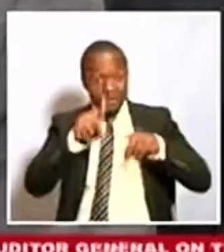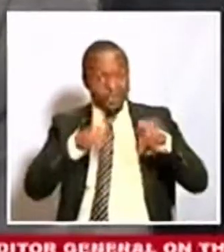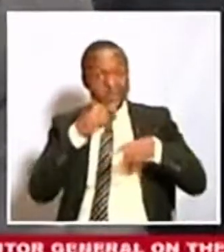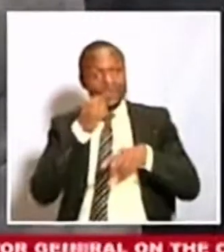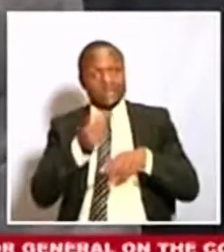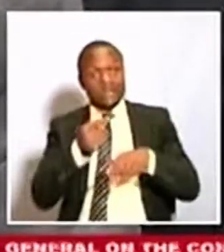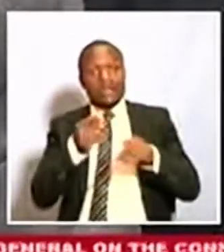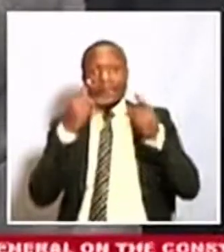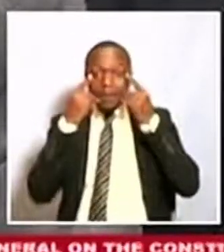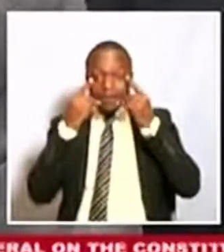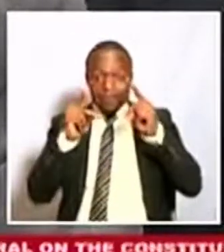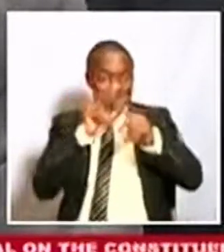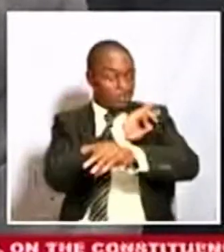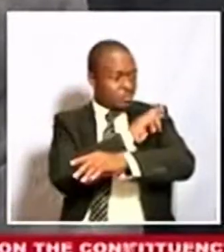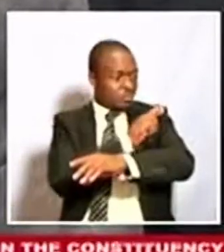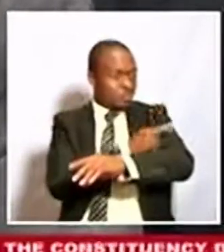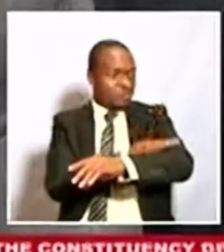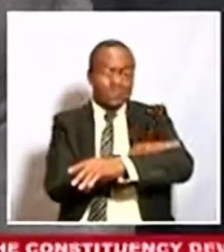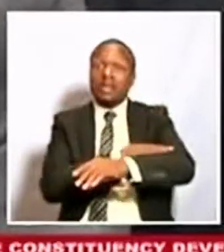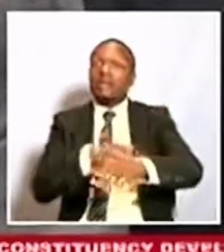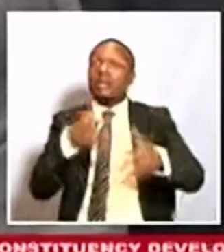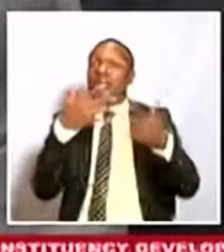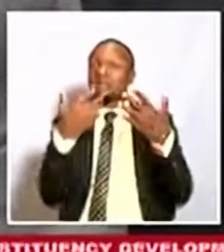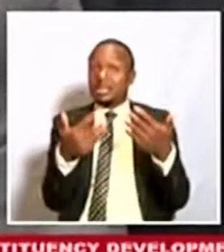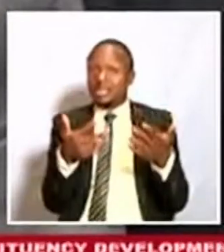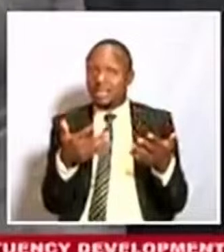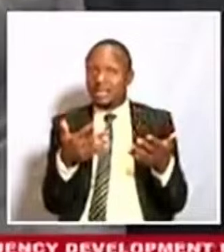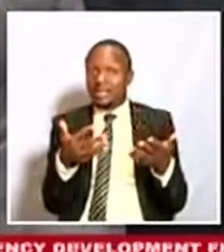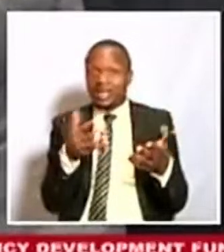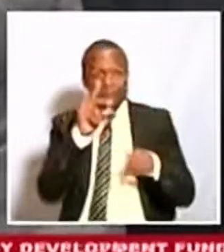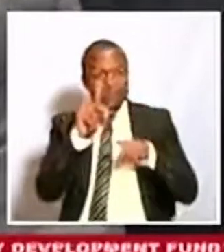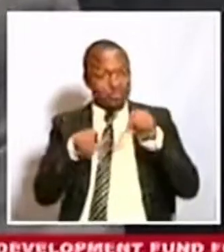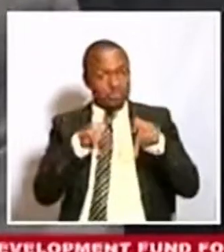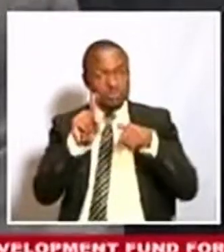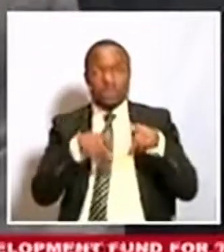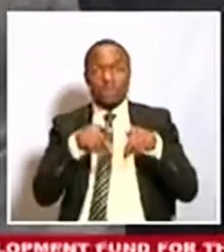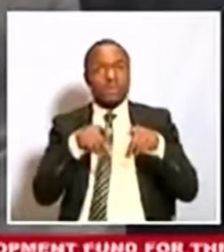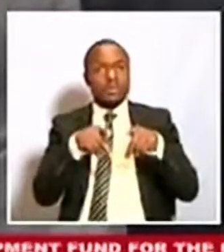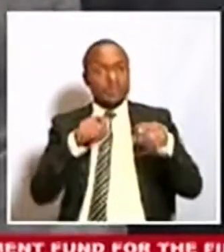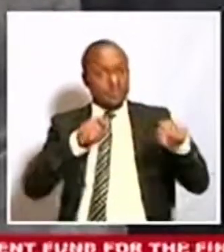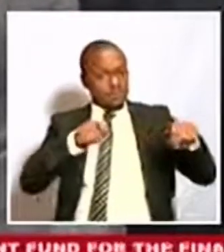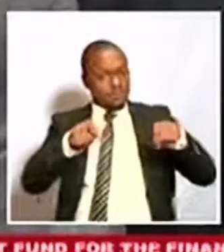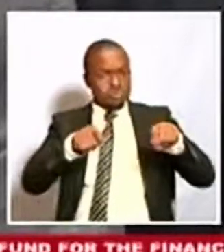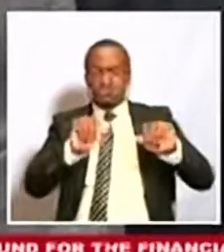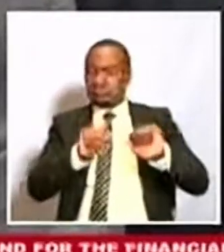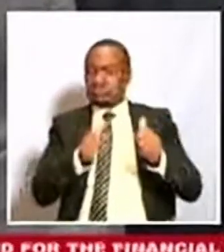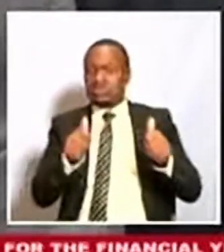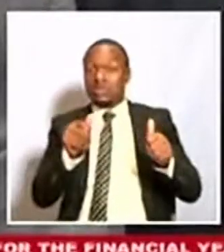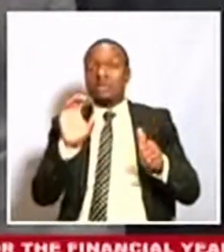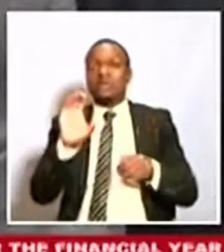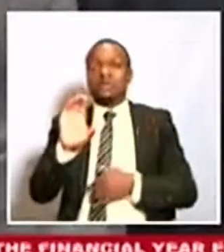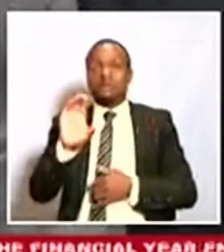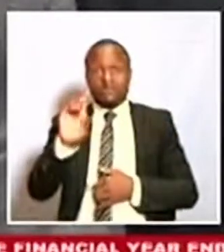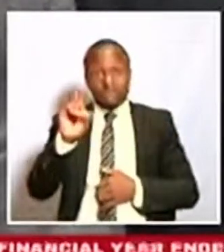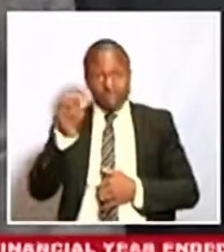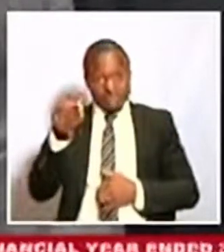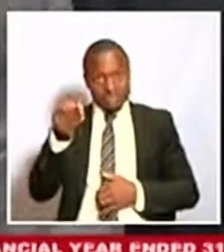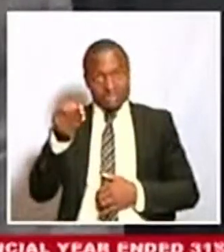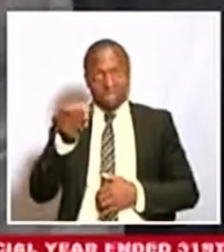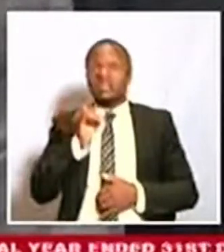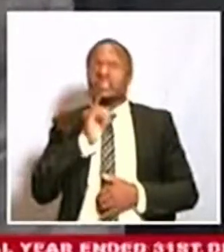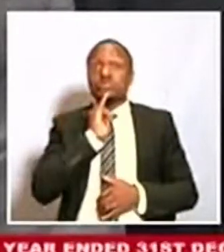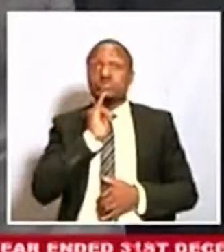public resources are in the hands of people who can administer properly, this CDF in